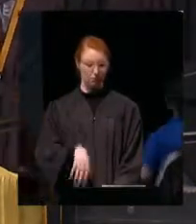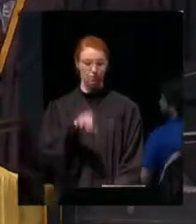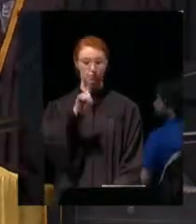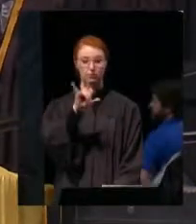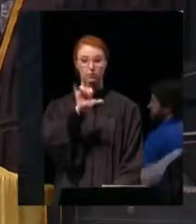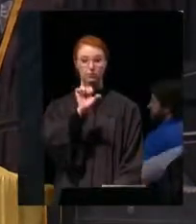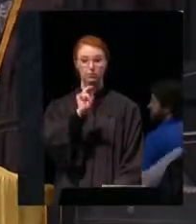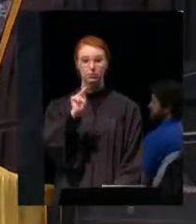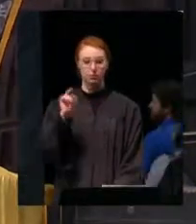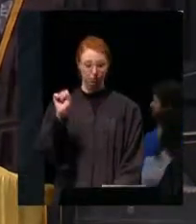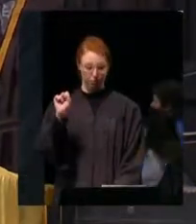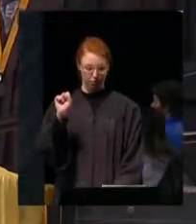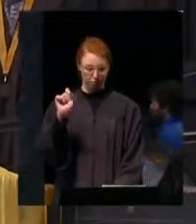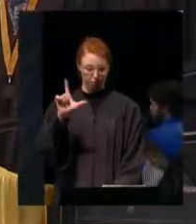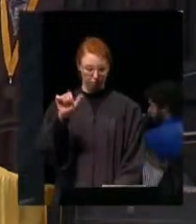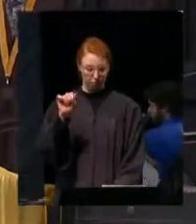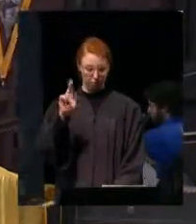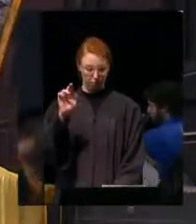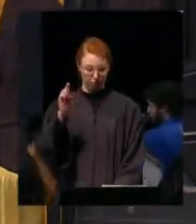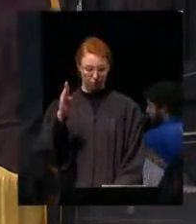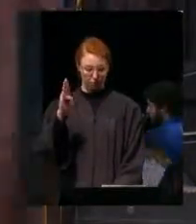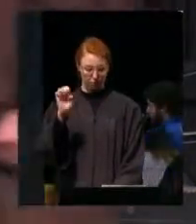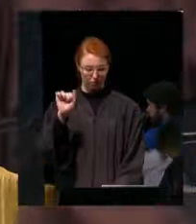Dyson Slaba.